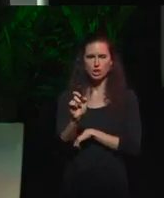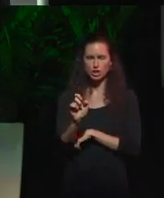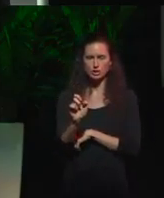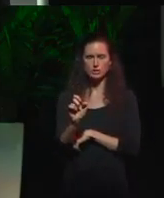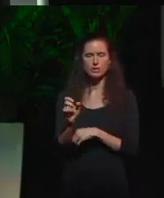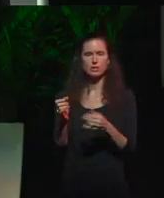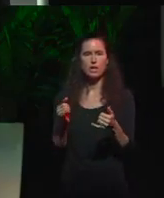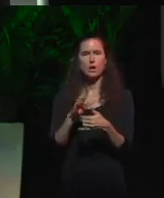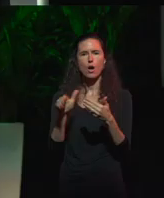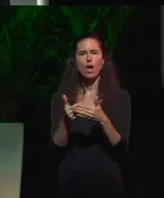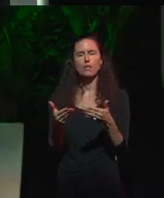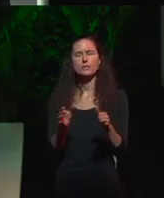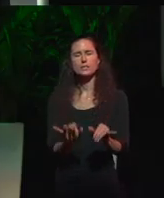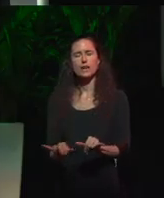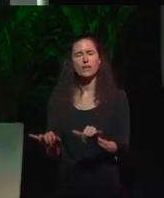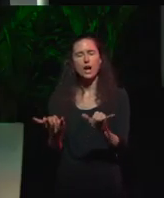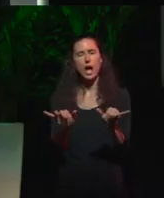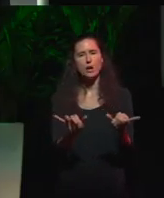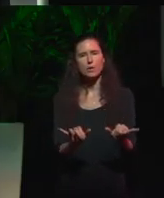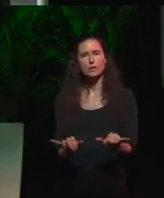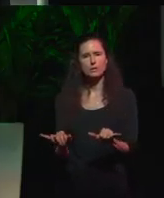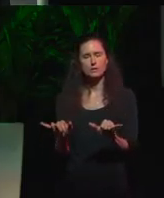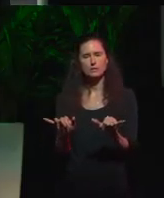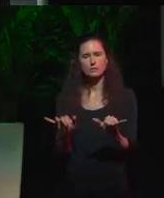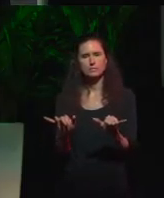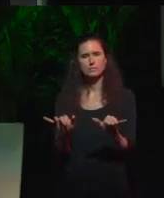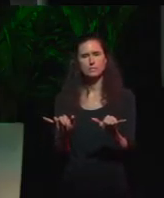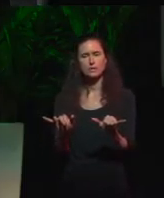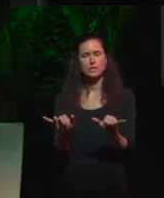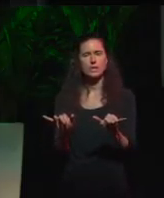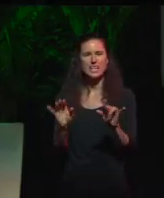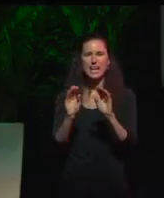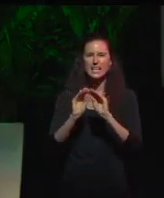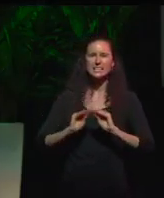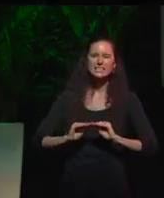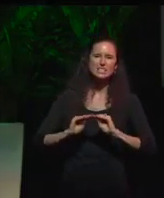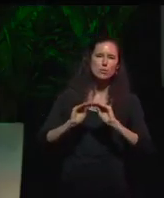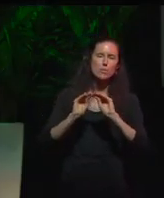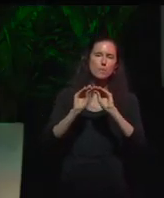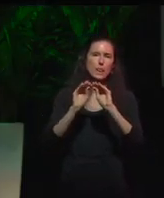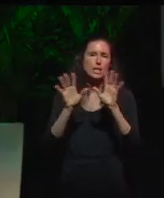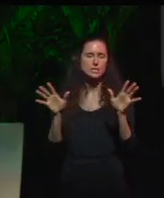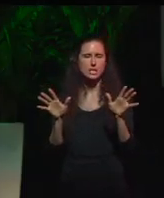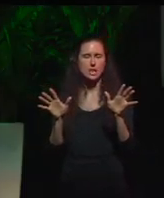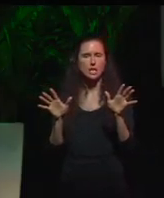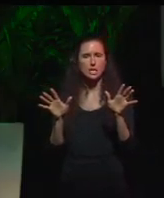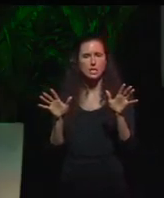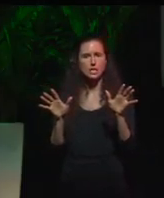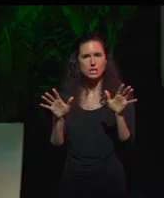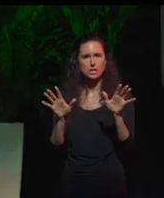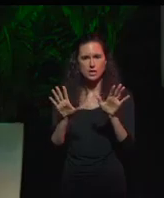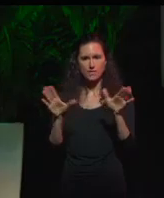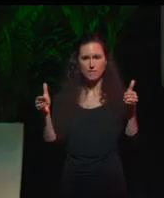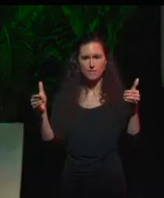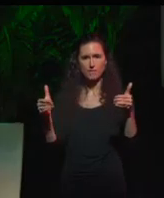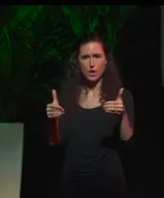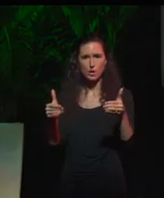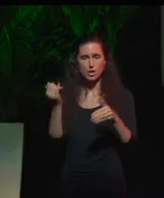What all these things have in common is that they explicitly play on that notion of